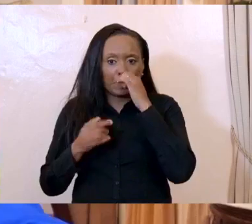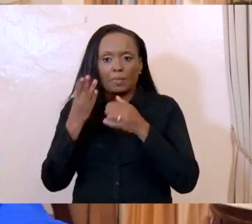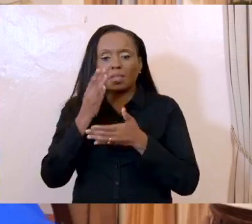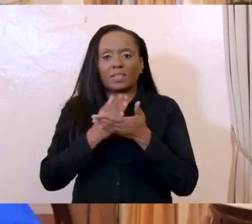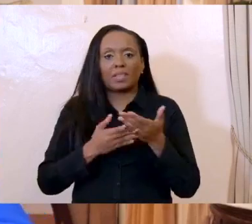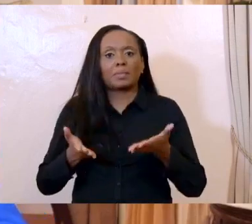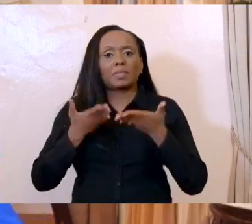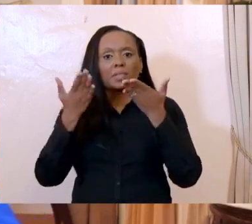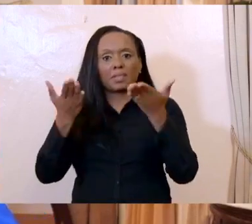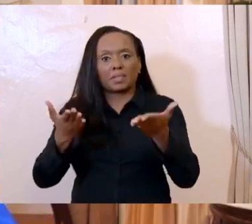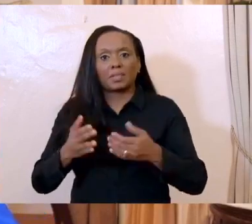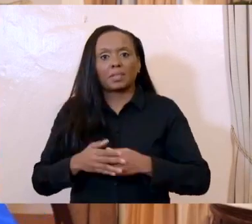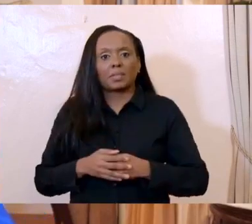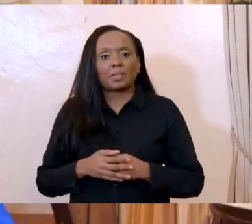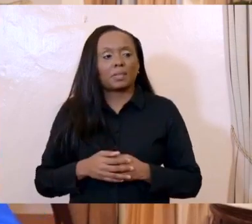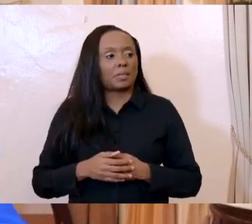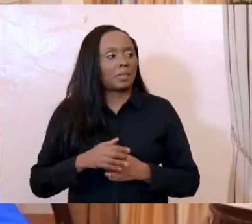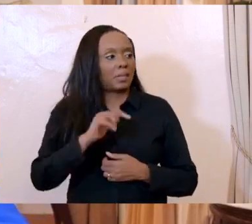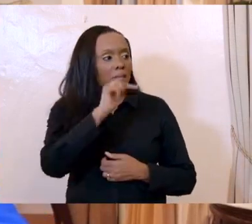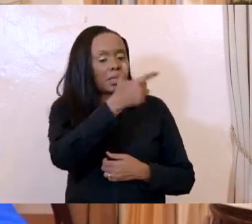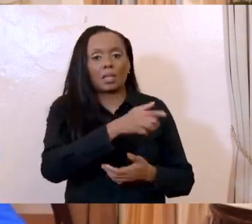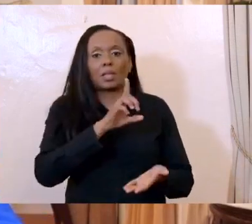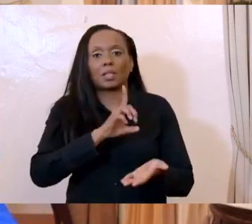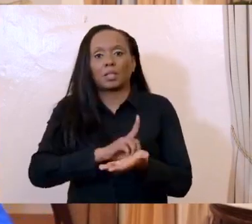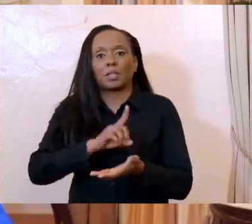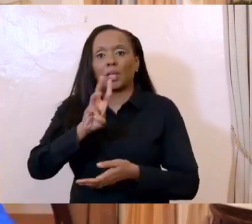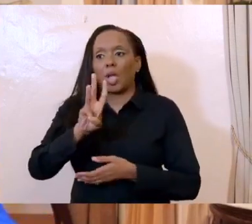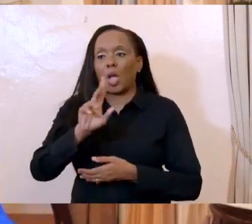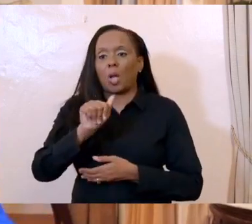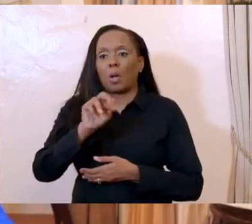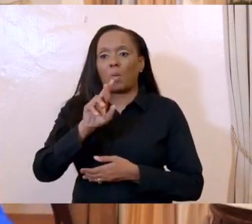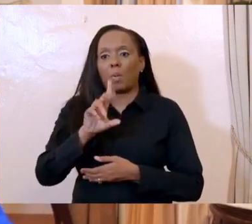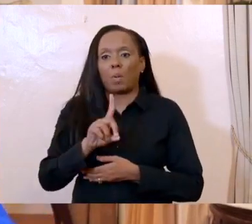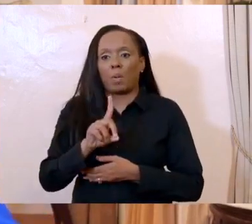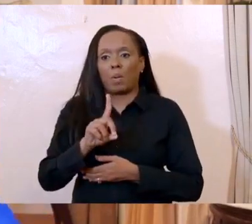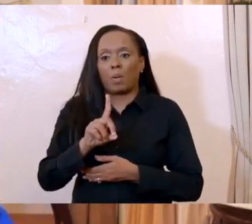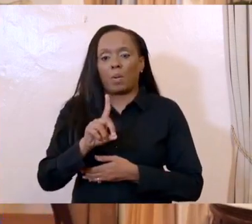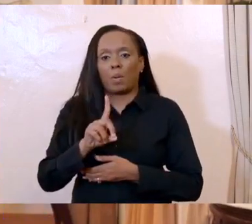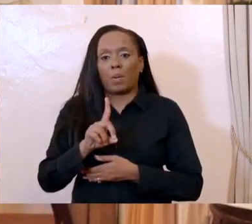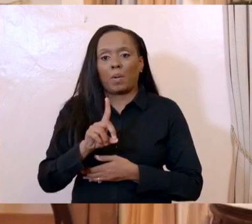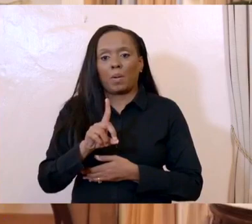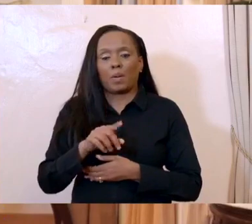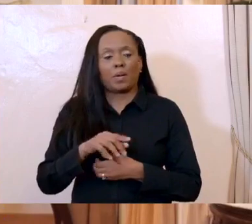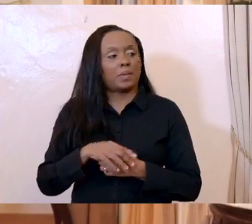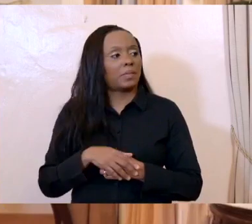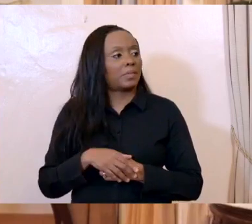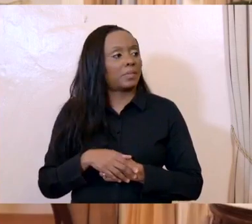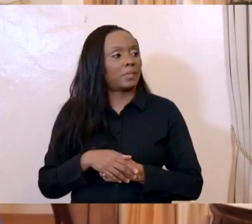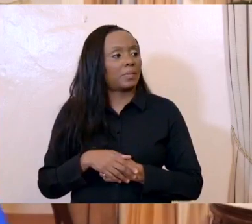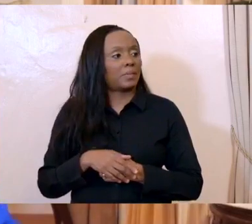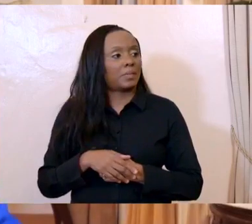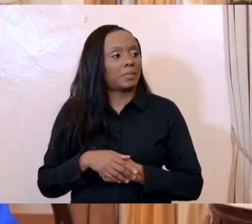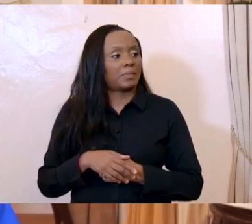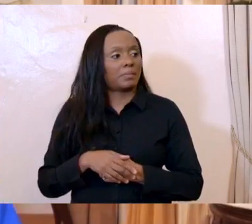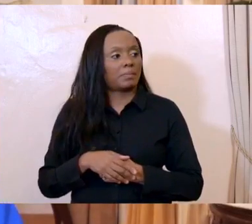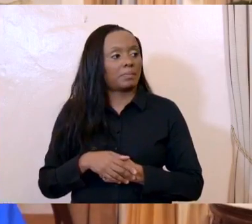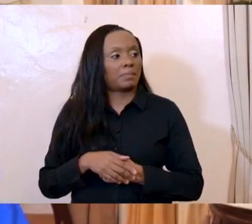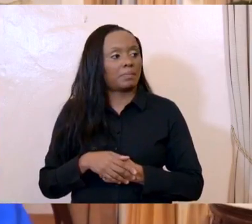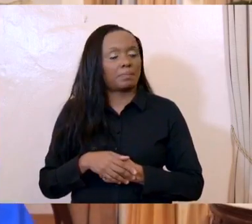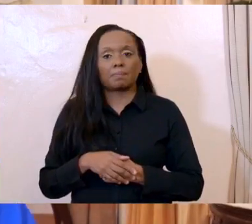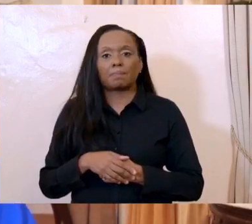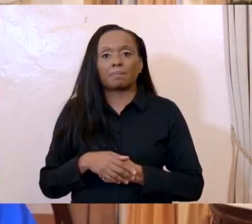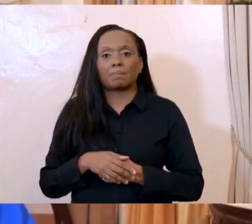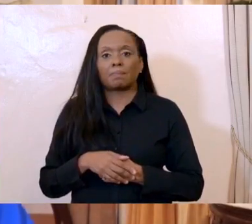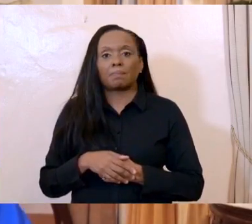the public. So we're going to ask Dr. Ward to speak to that matter, please. I think we have not